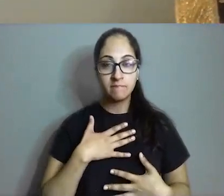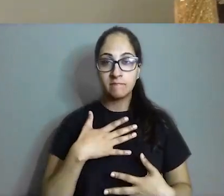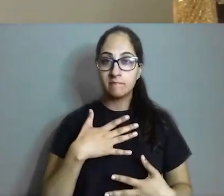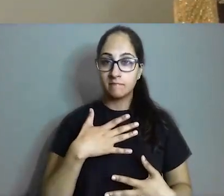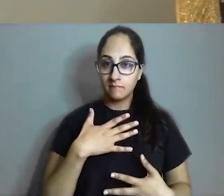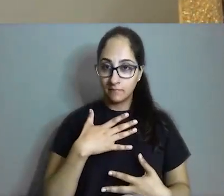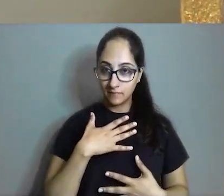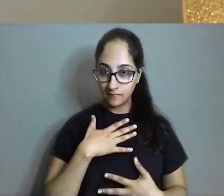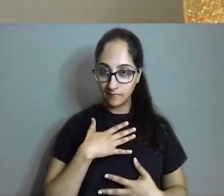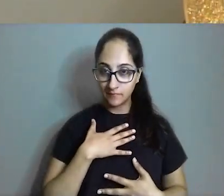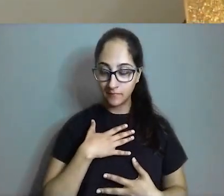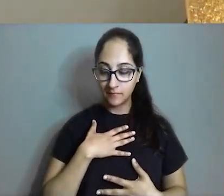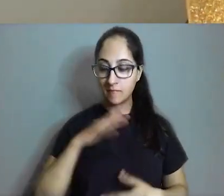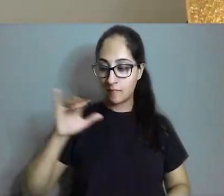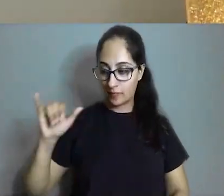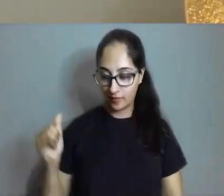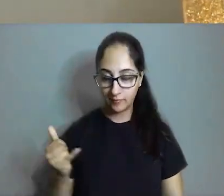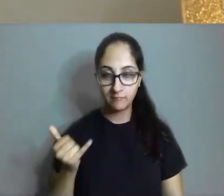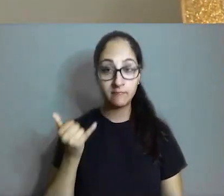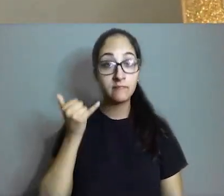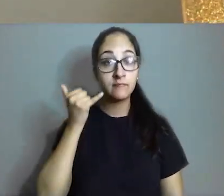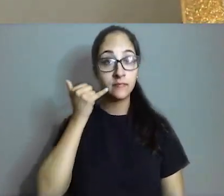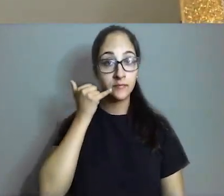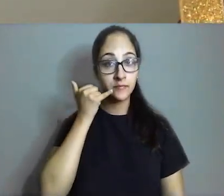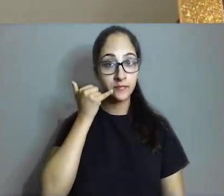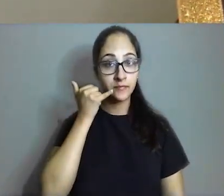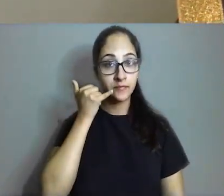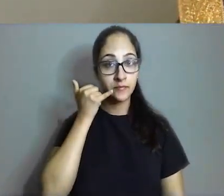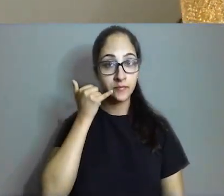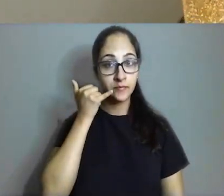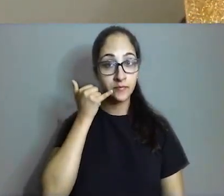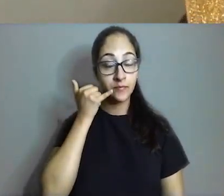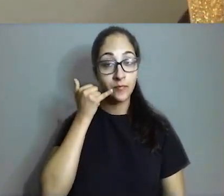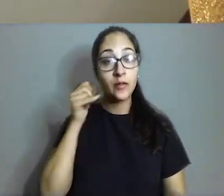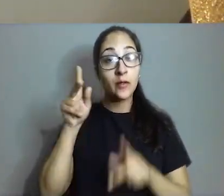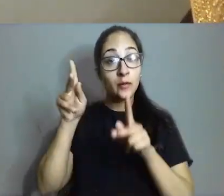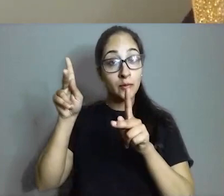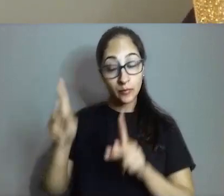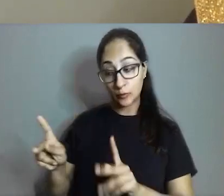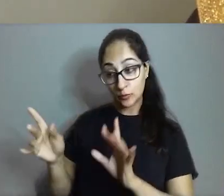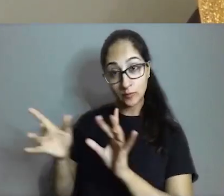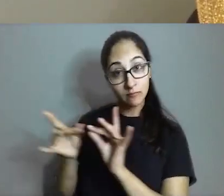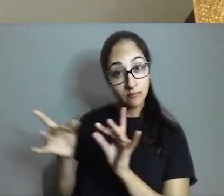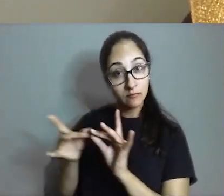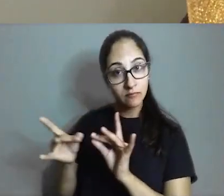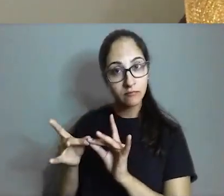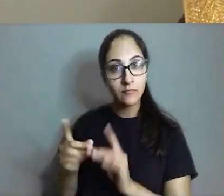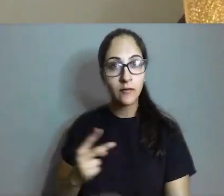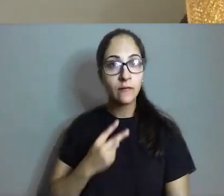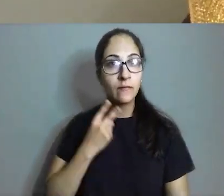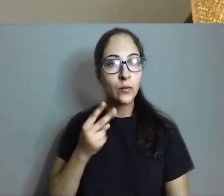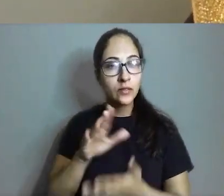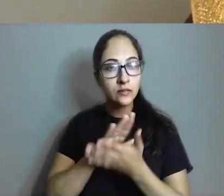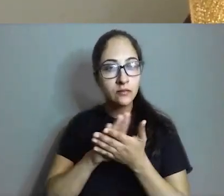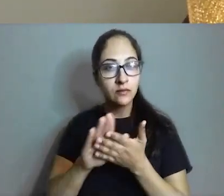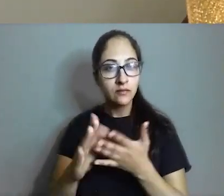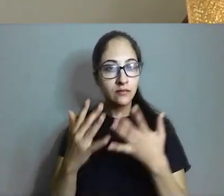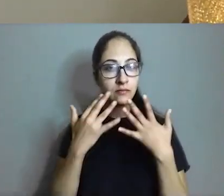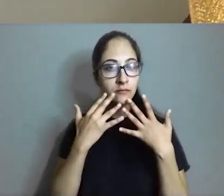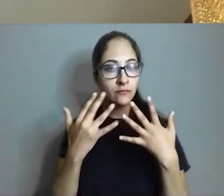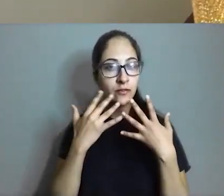and sitting down, answering the call, and speaking to the wonderful and kind voice on the other